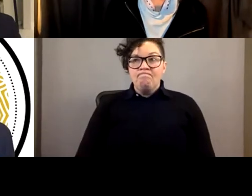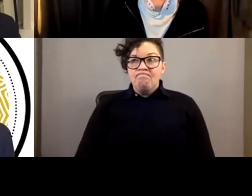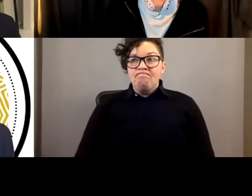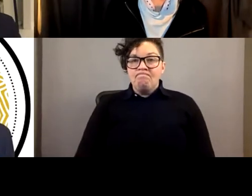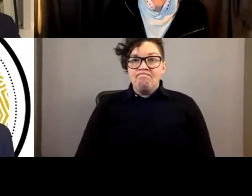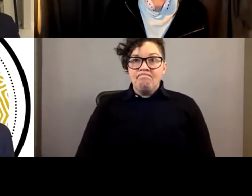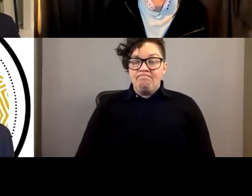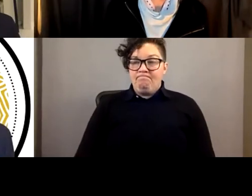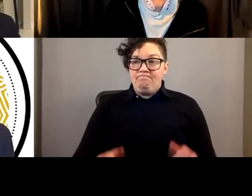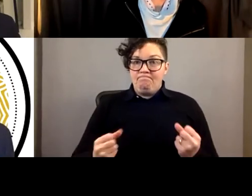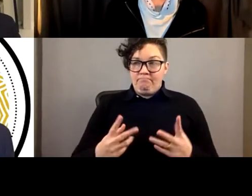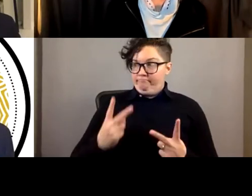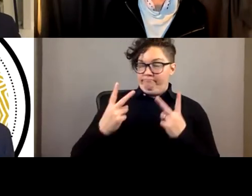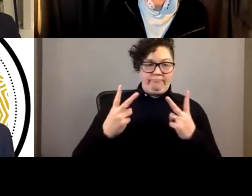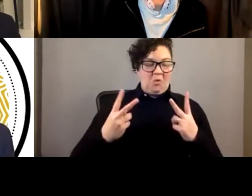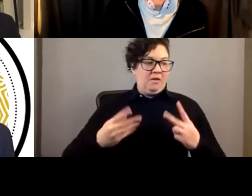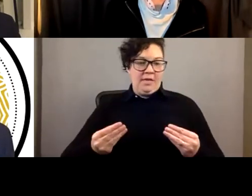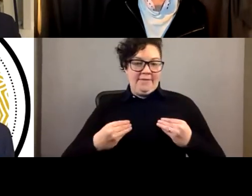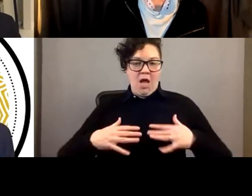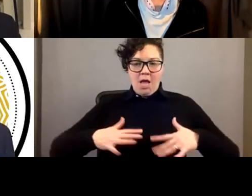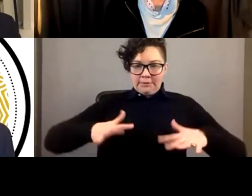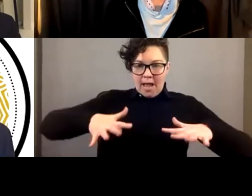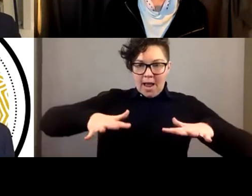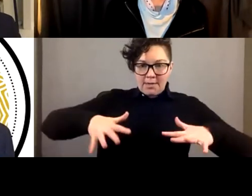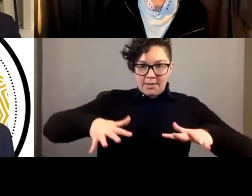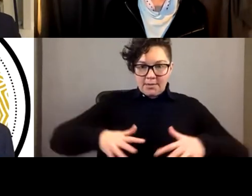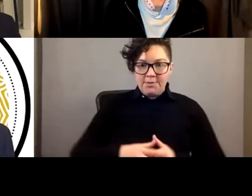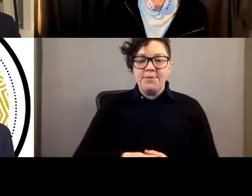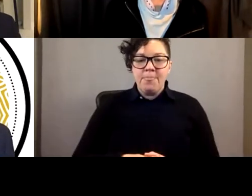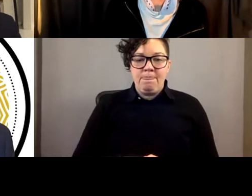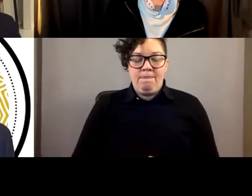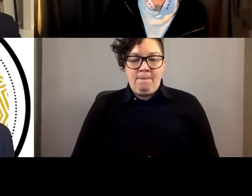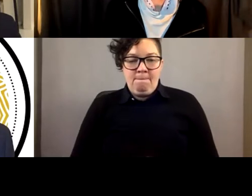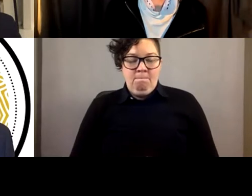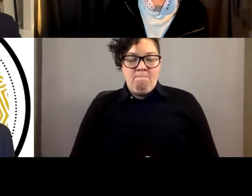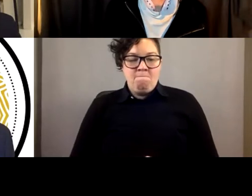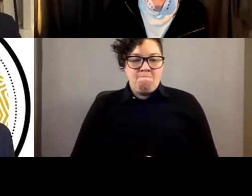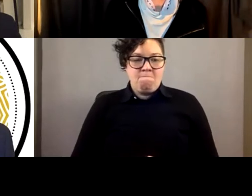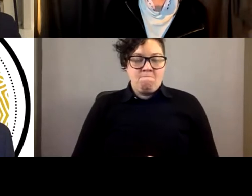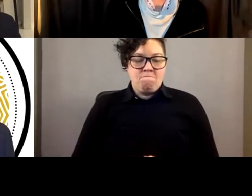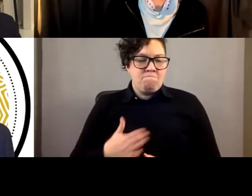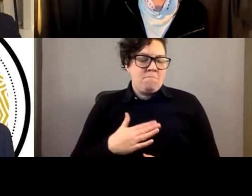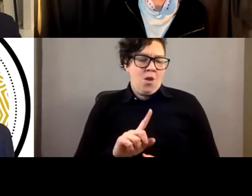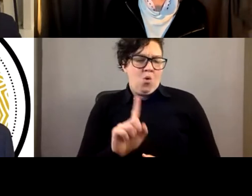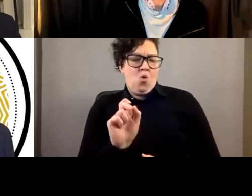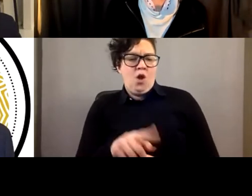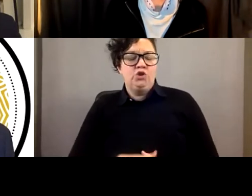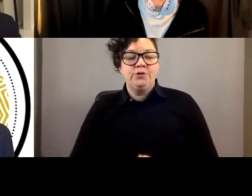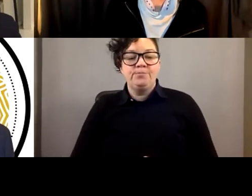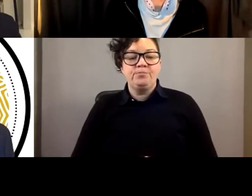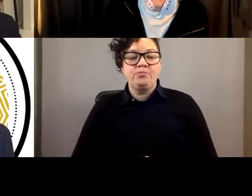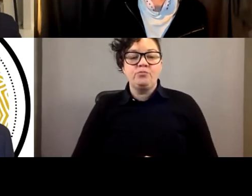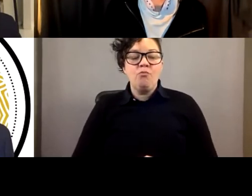anxiety that this is provoking. And the question I have is, in trying to have these